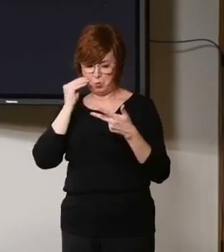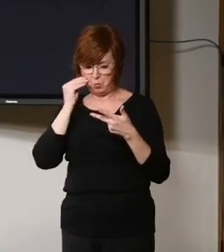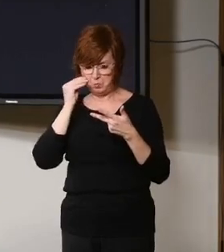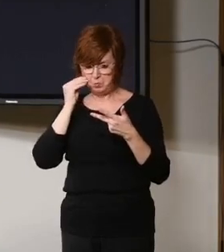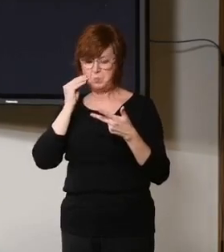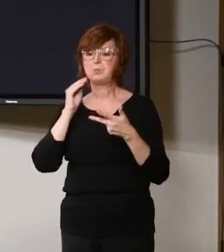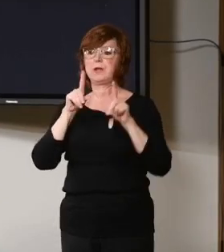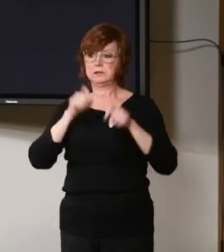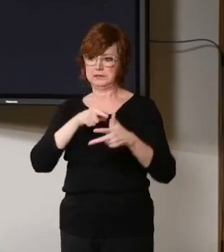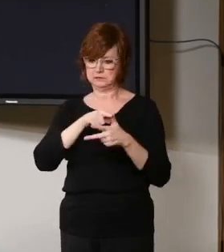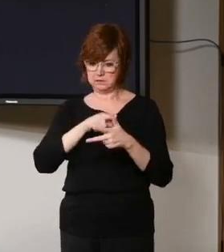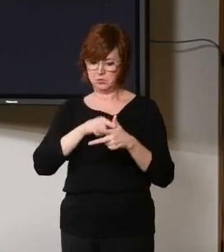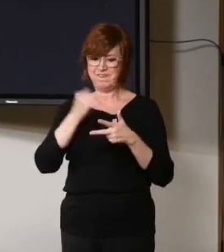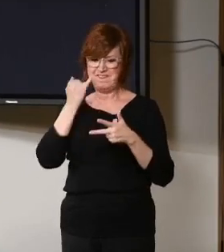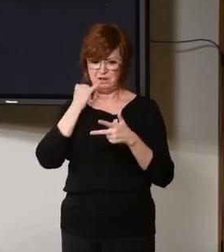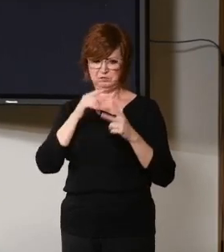last week we were prioritizing testing for